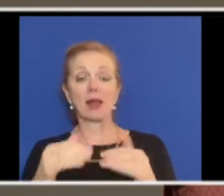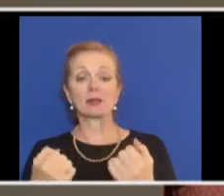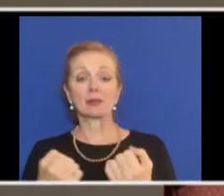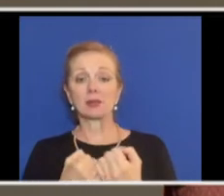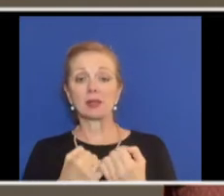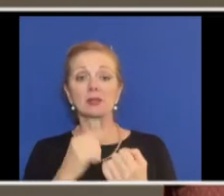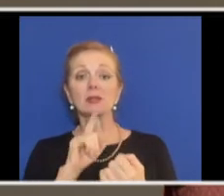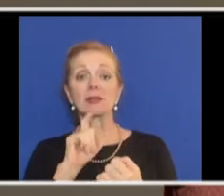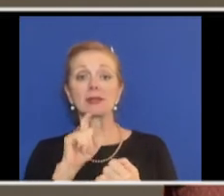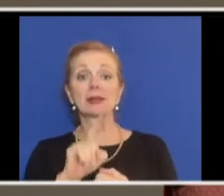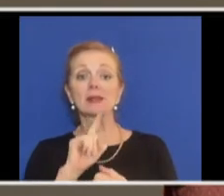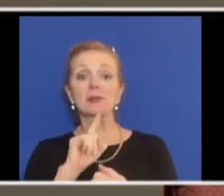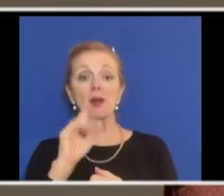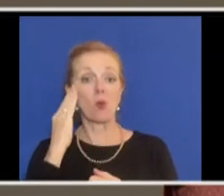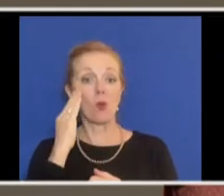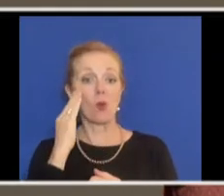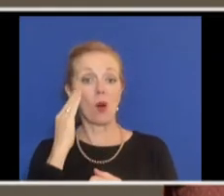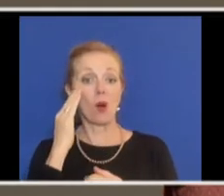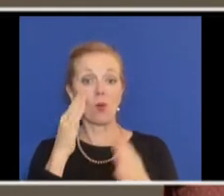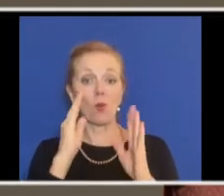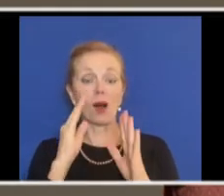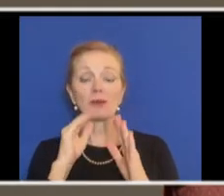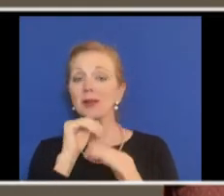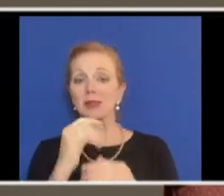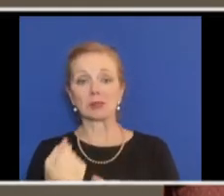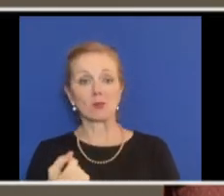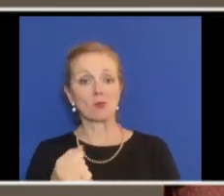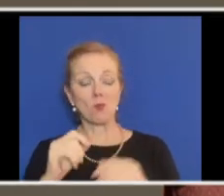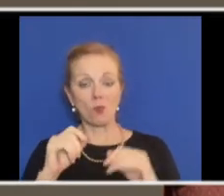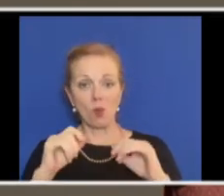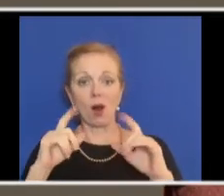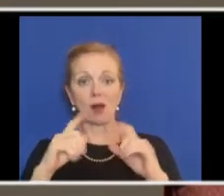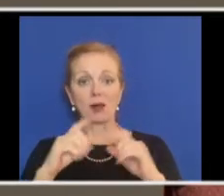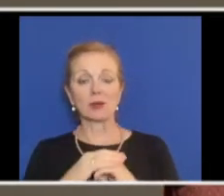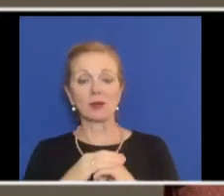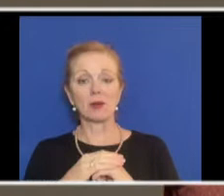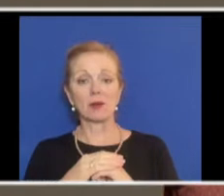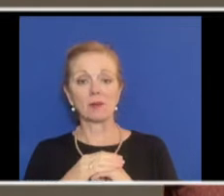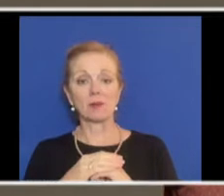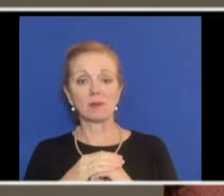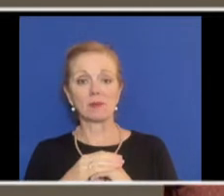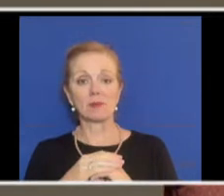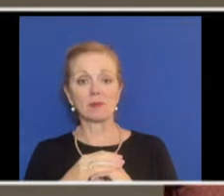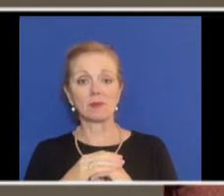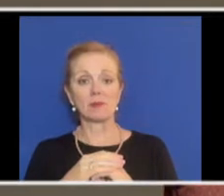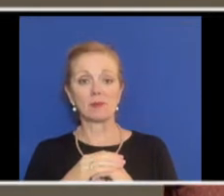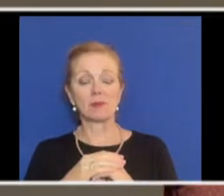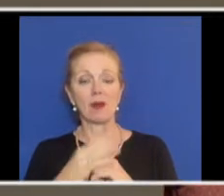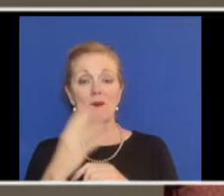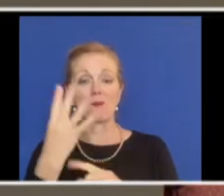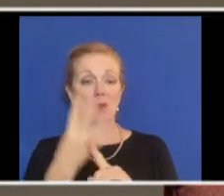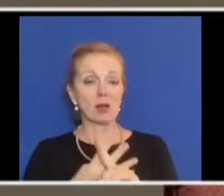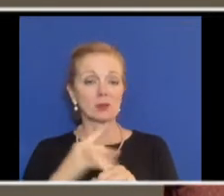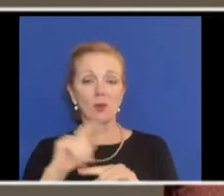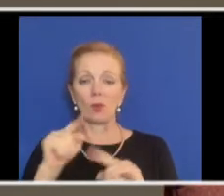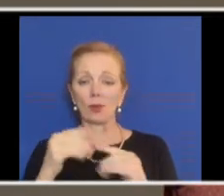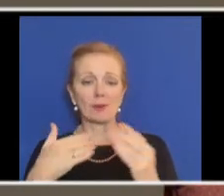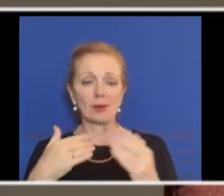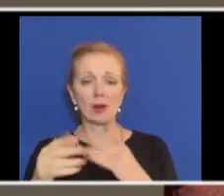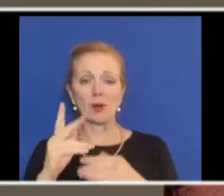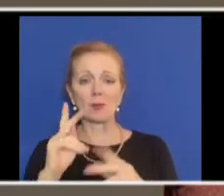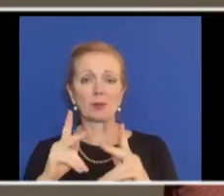need to be aware of this also so it's not a surprise and you know in four months or whenever and people are being